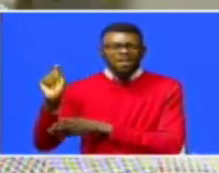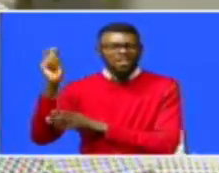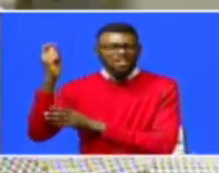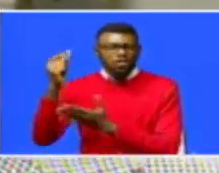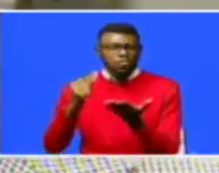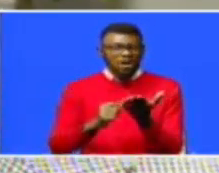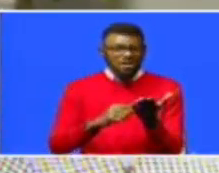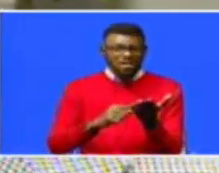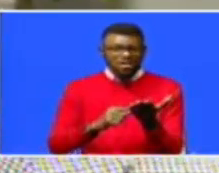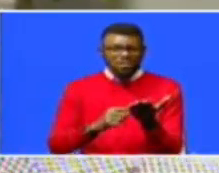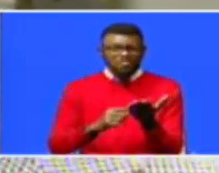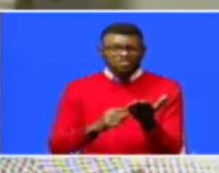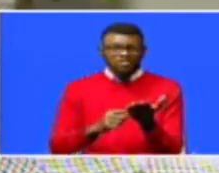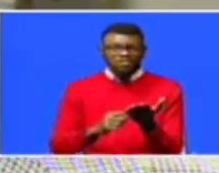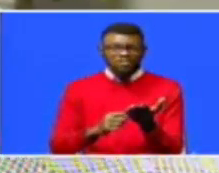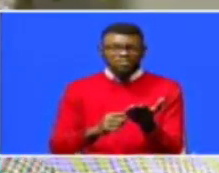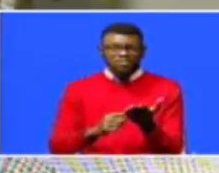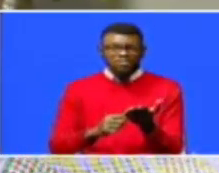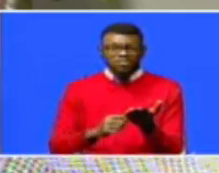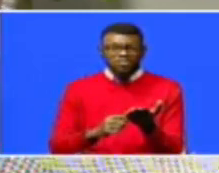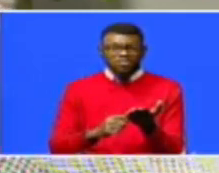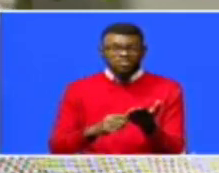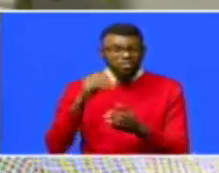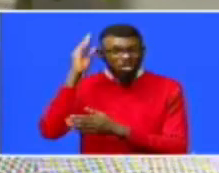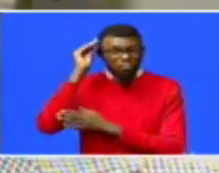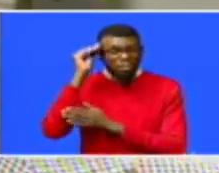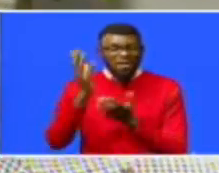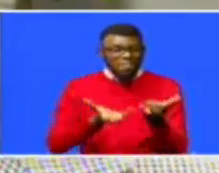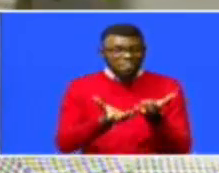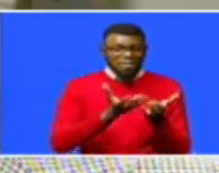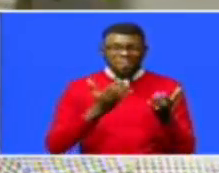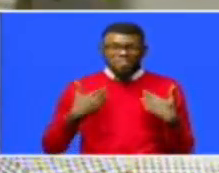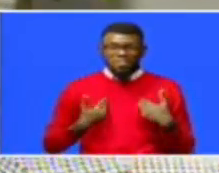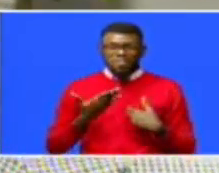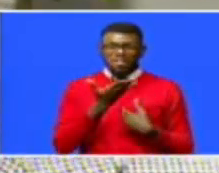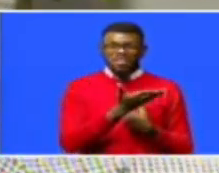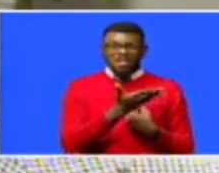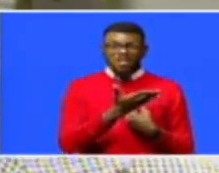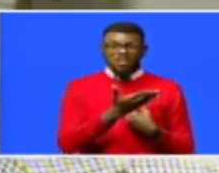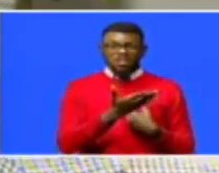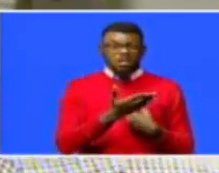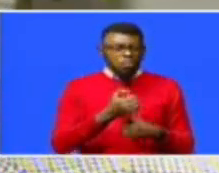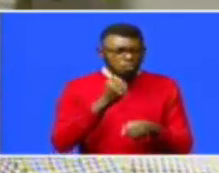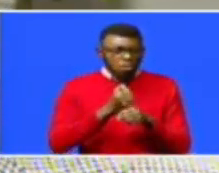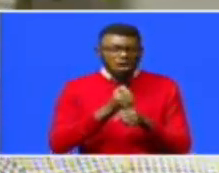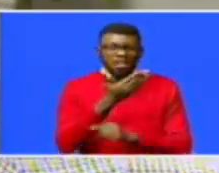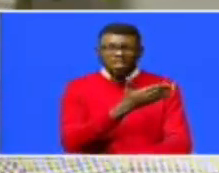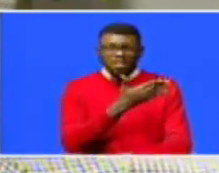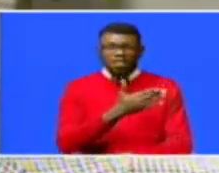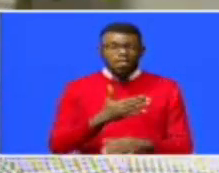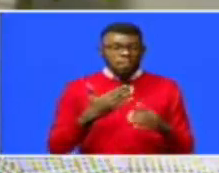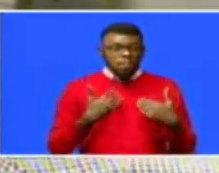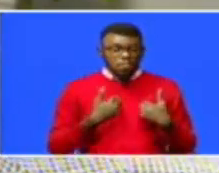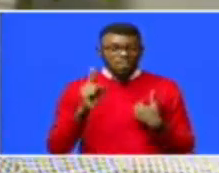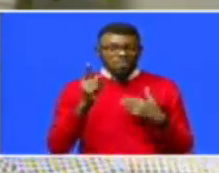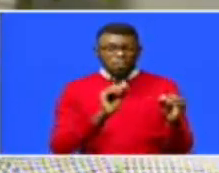Uganda, where certain Somali business people are situated, and that's where the first movement